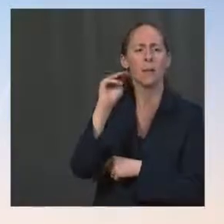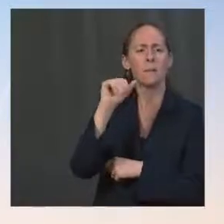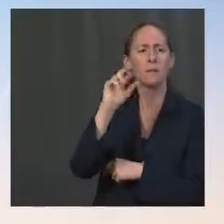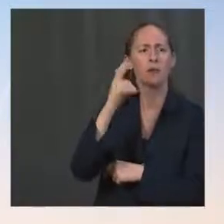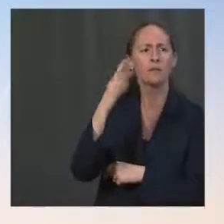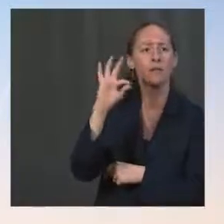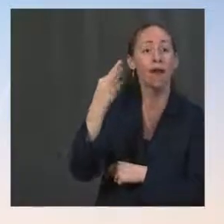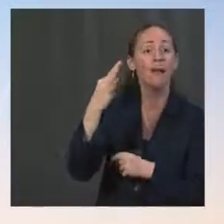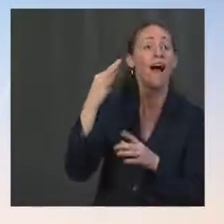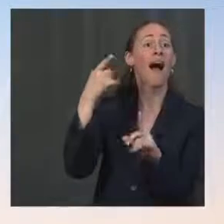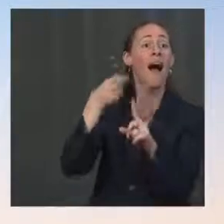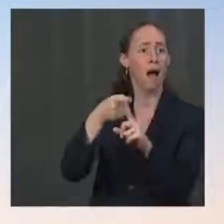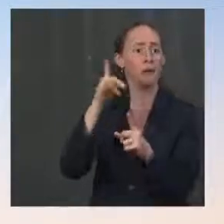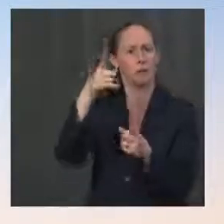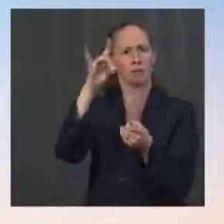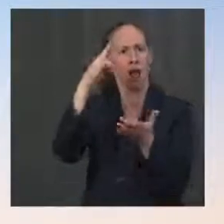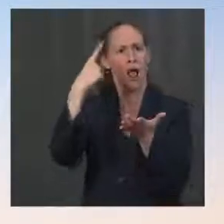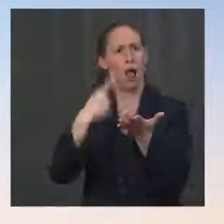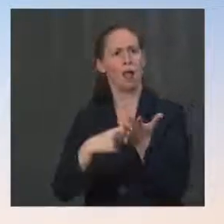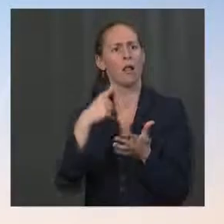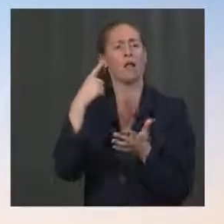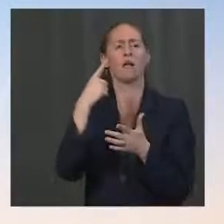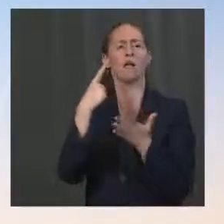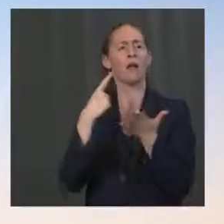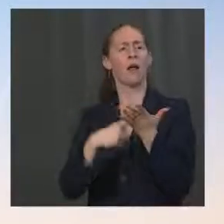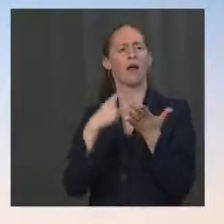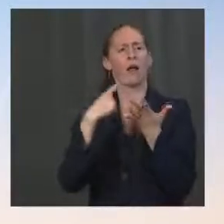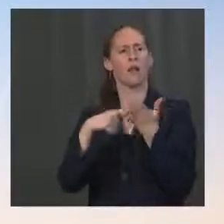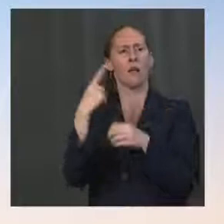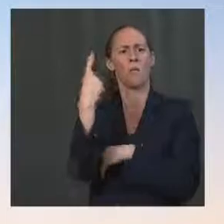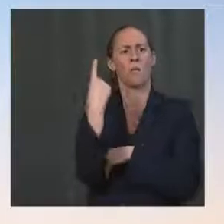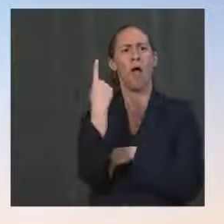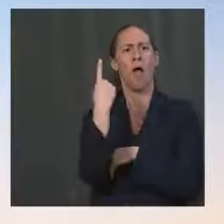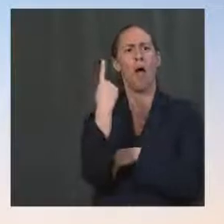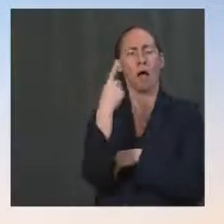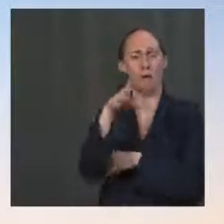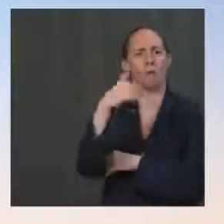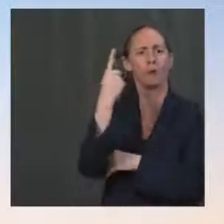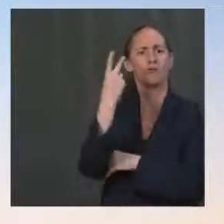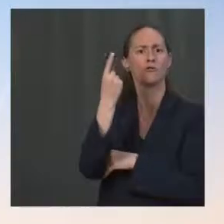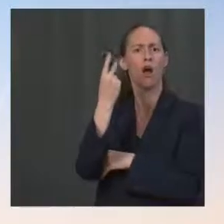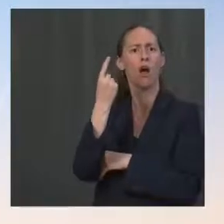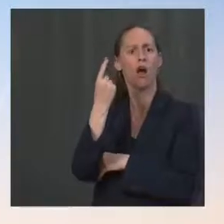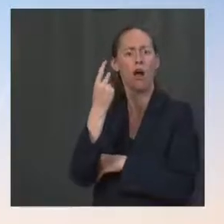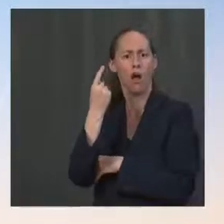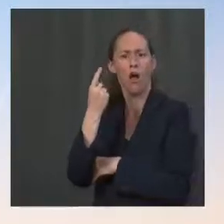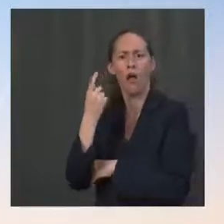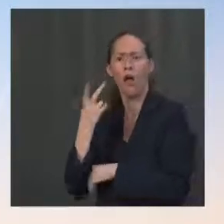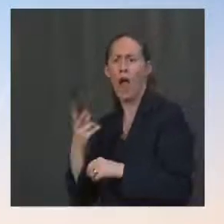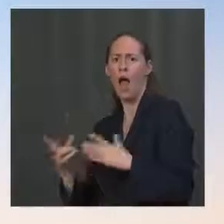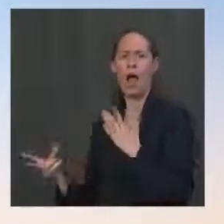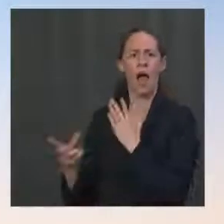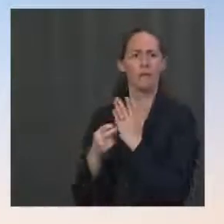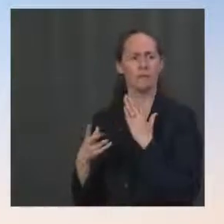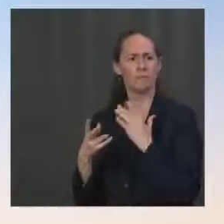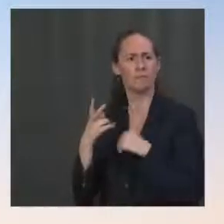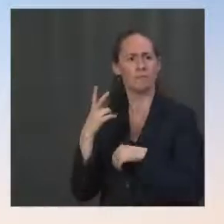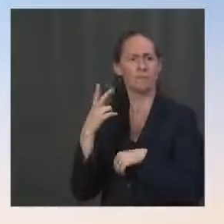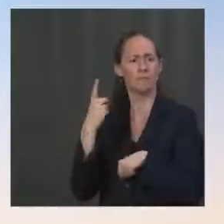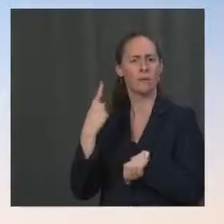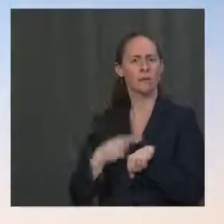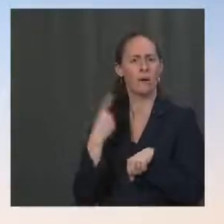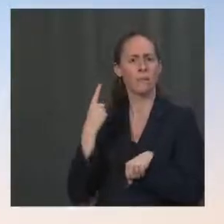one biting incident to us and described the dogs as being whisked back to Delaware on a pre-planned trip to visit family